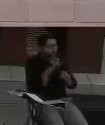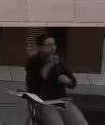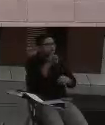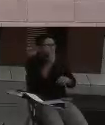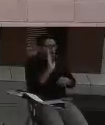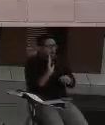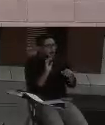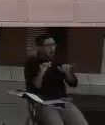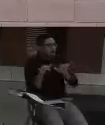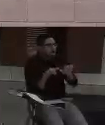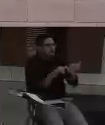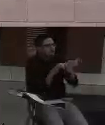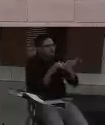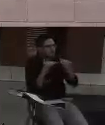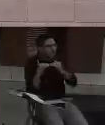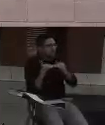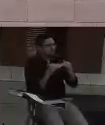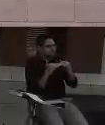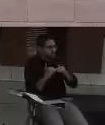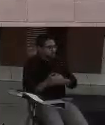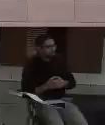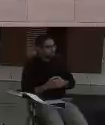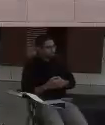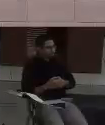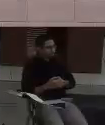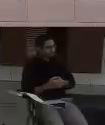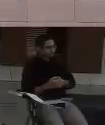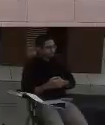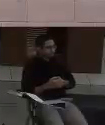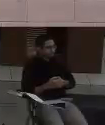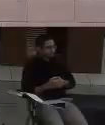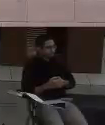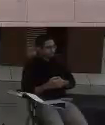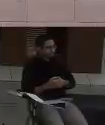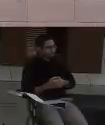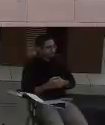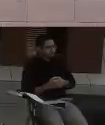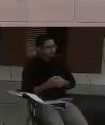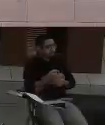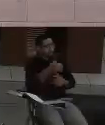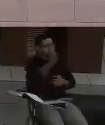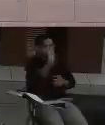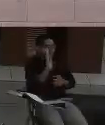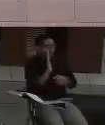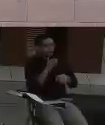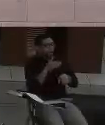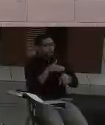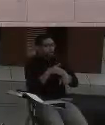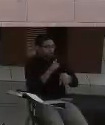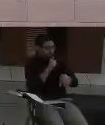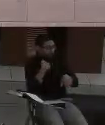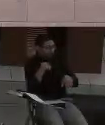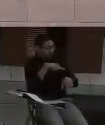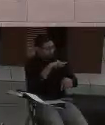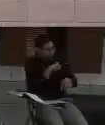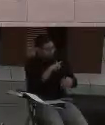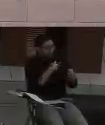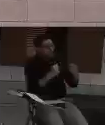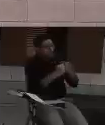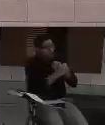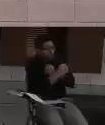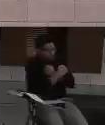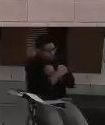soul force and prayer force and love force. The call to us today is to do nothing less than to break